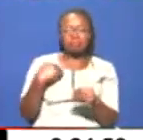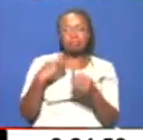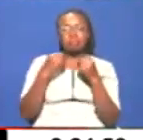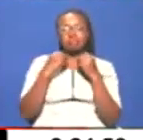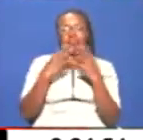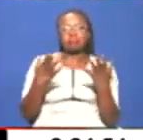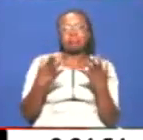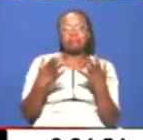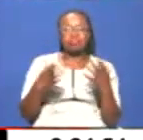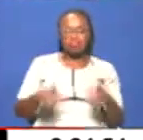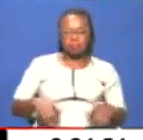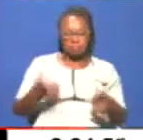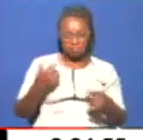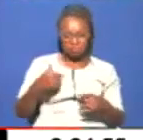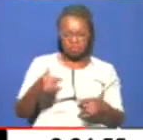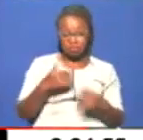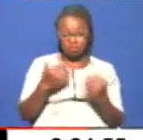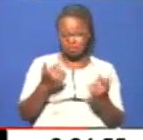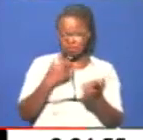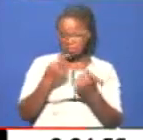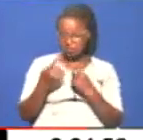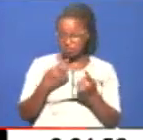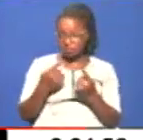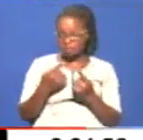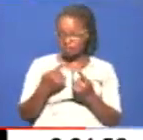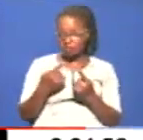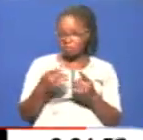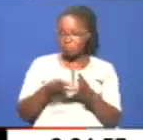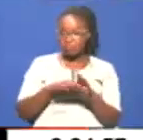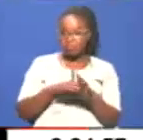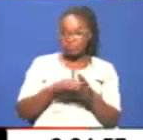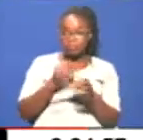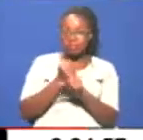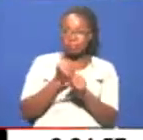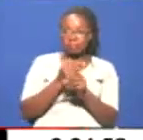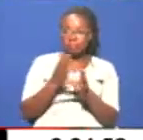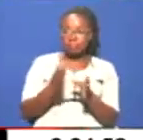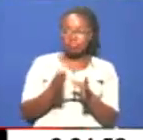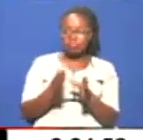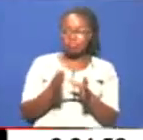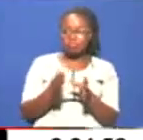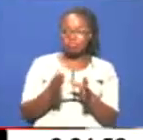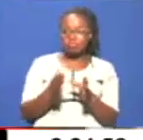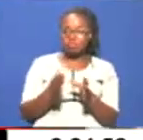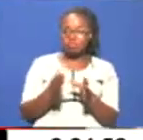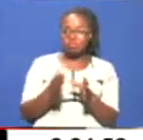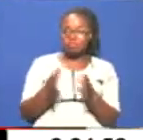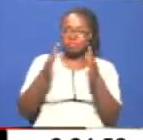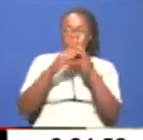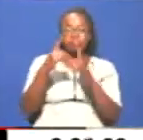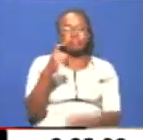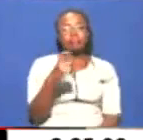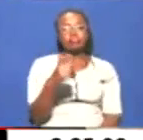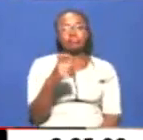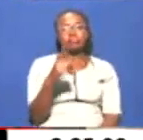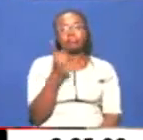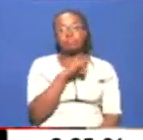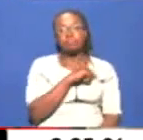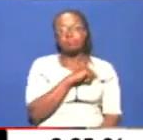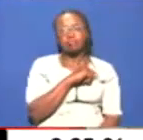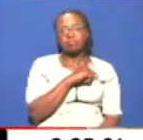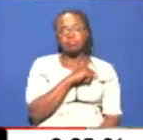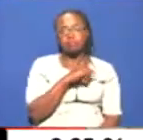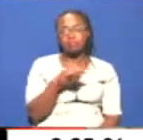lives. Right now, as we talk, there are members of staff whose houses have been locked. The Postal Corporation